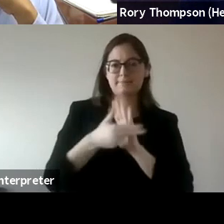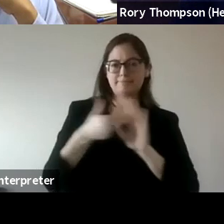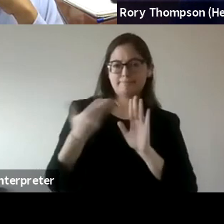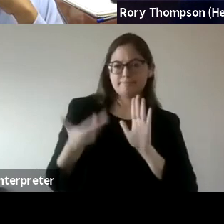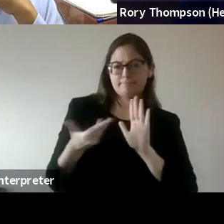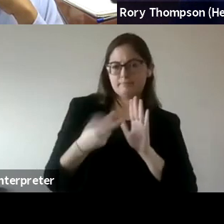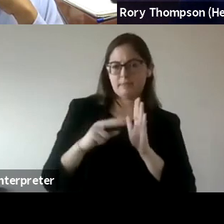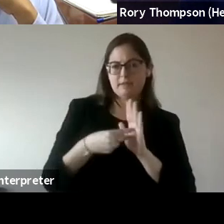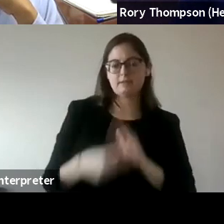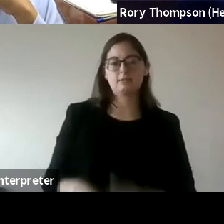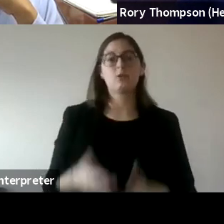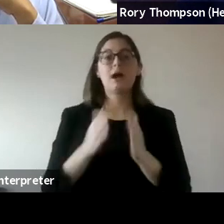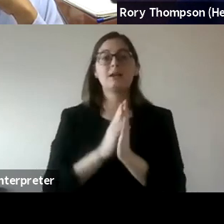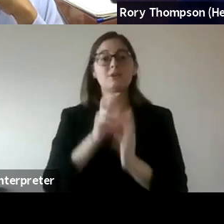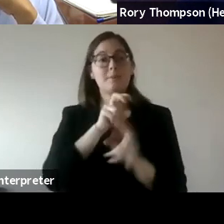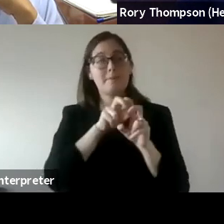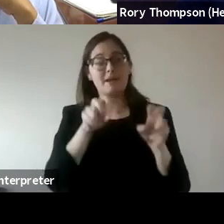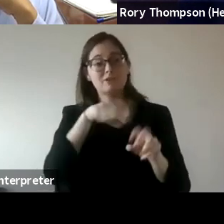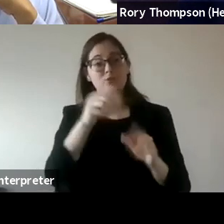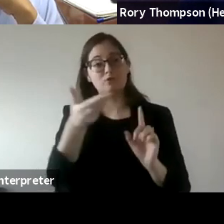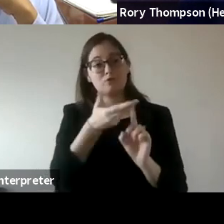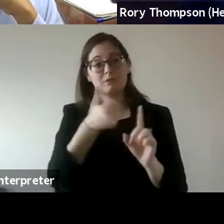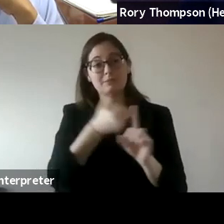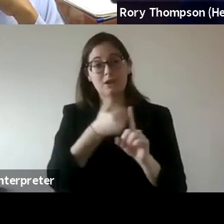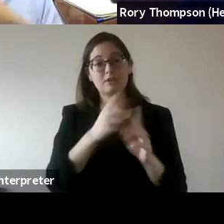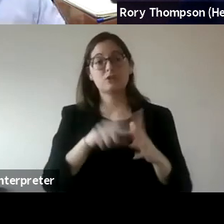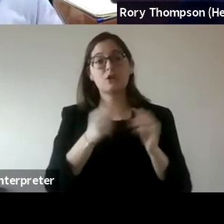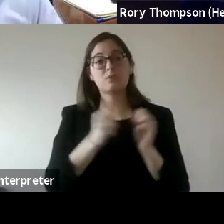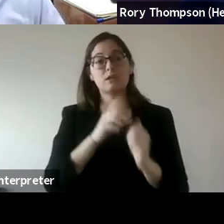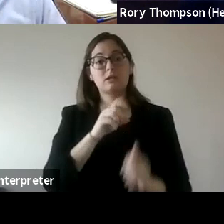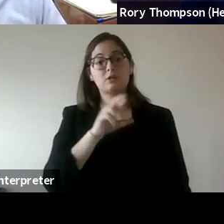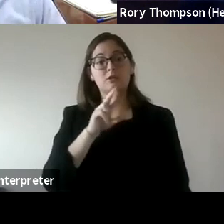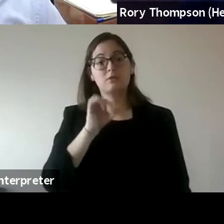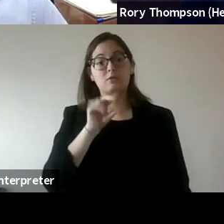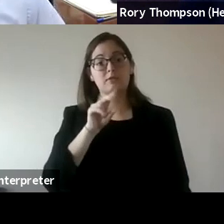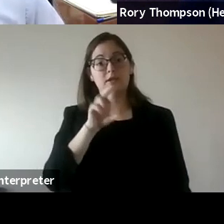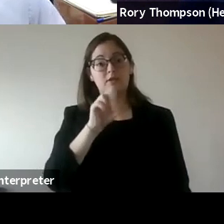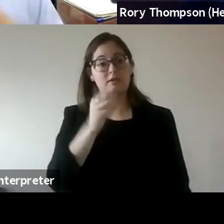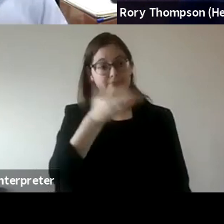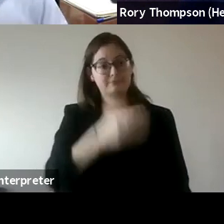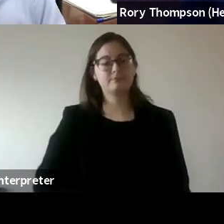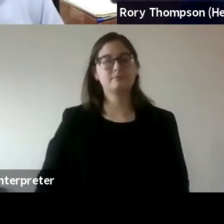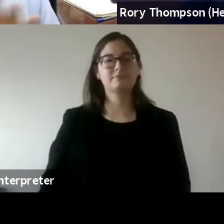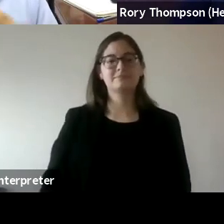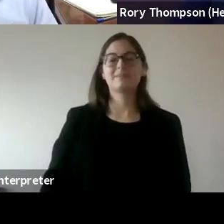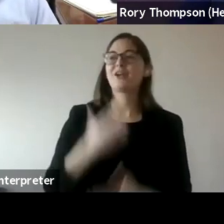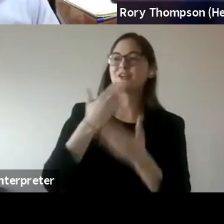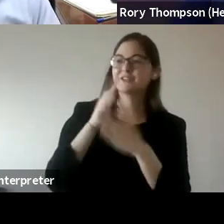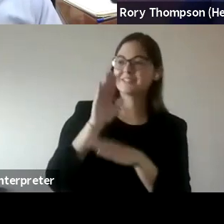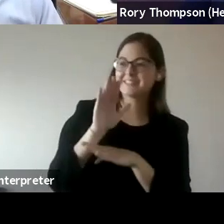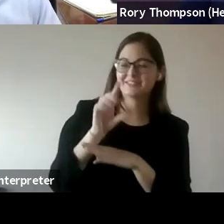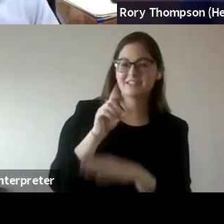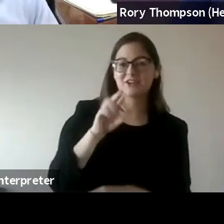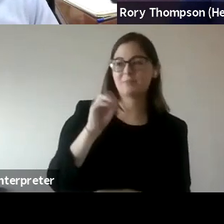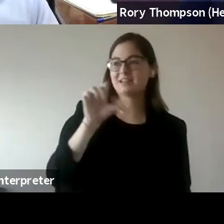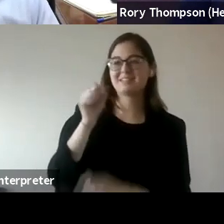panelists introduce themselves, and we will start with Dr. Rivera. Good evening, Dr. Miles and everybody else. Thank